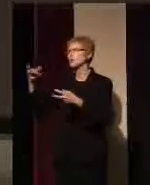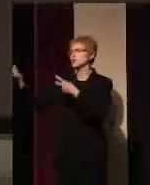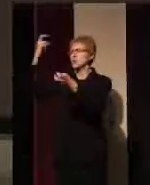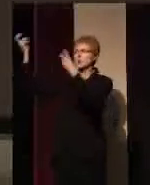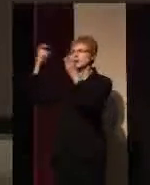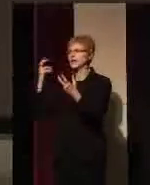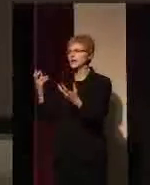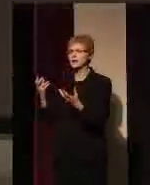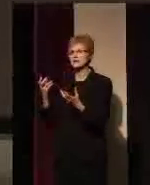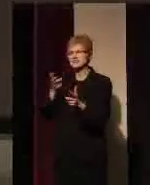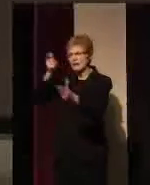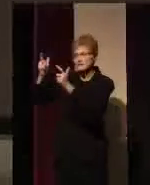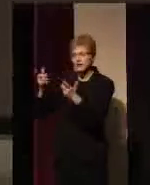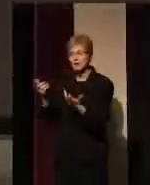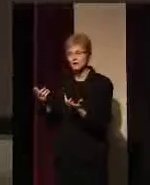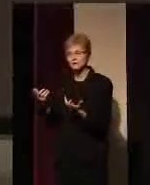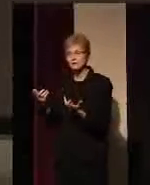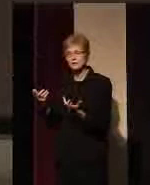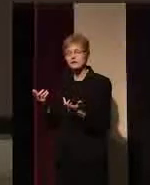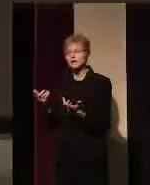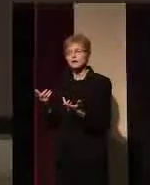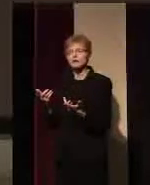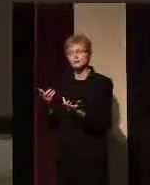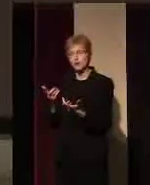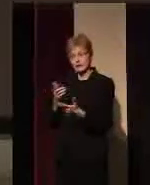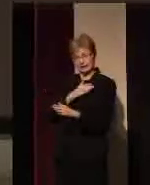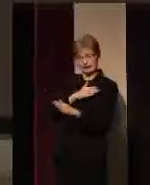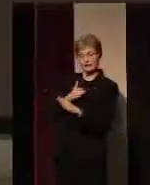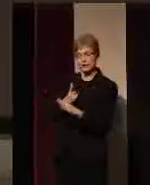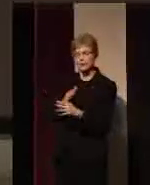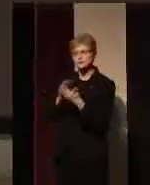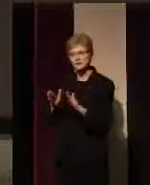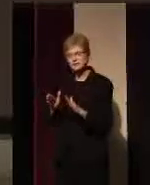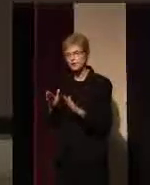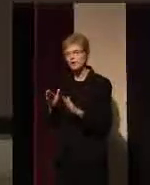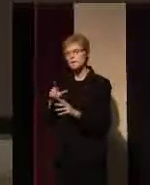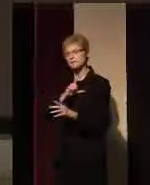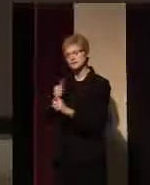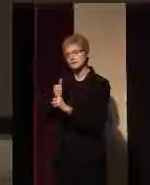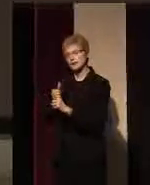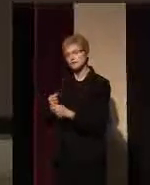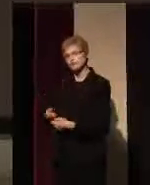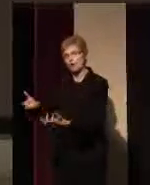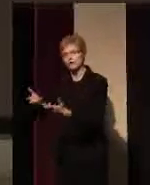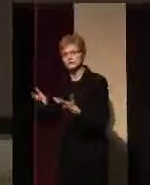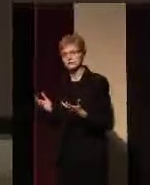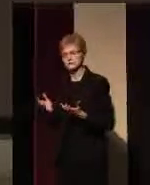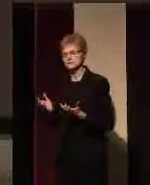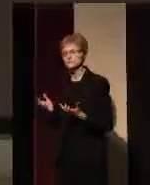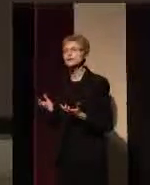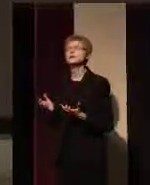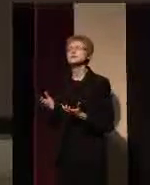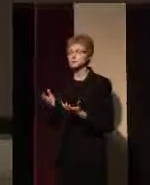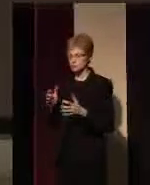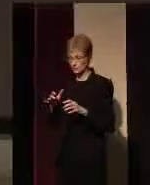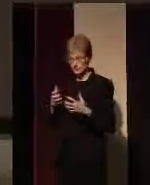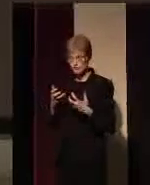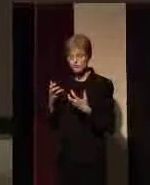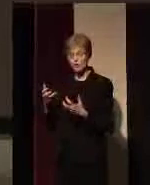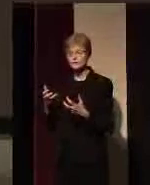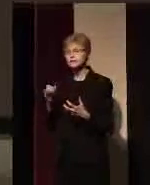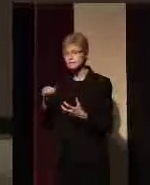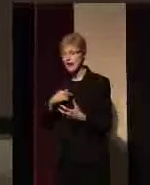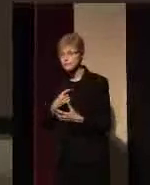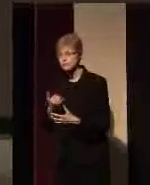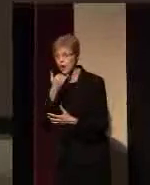interesting. It never started until they kicked it off. Now, correct me, anybody in this audience, I am open to be corrected.